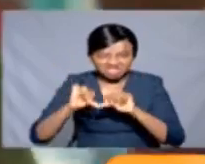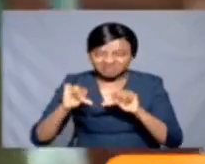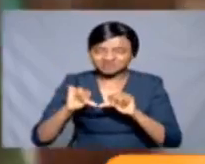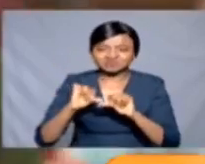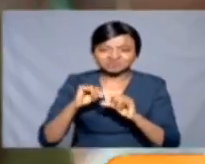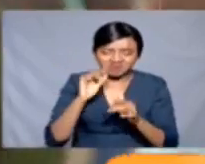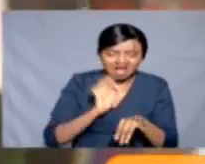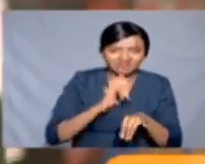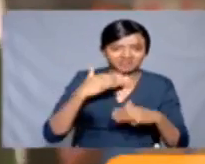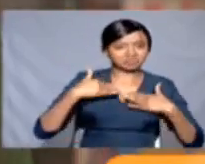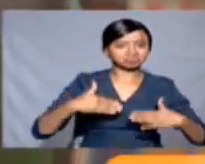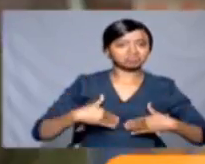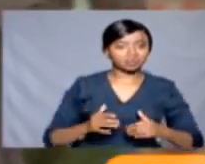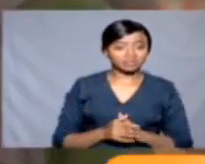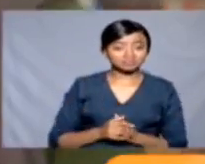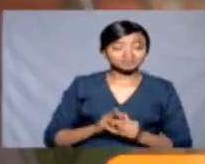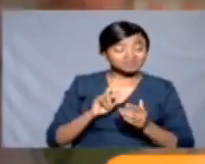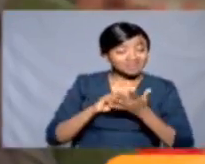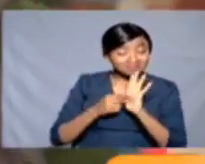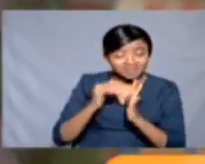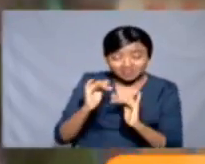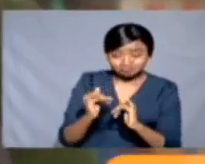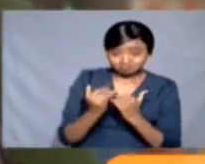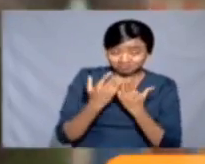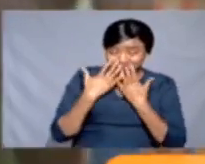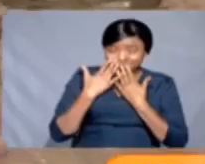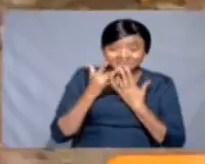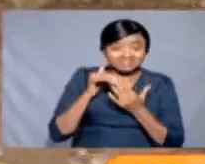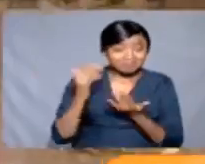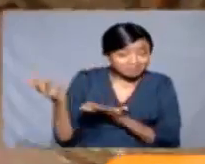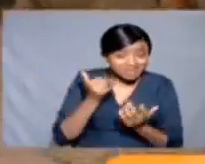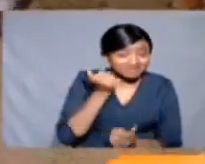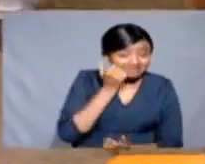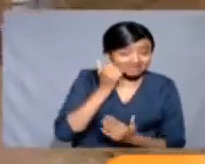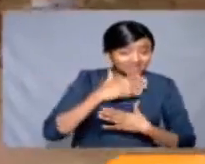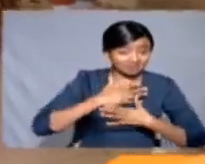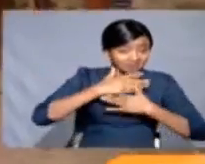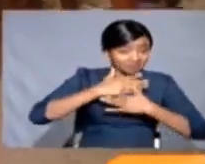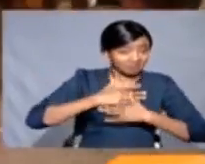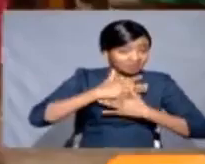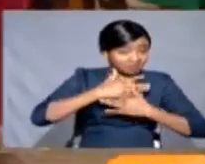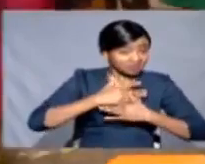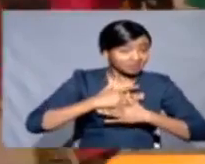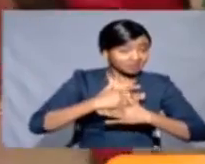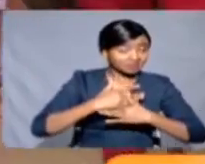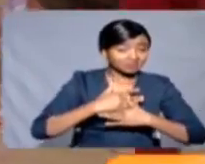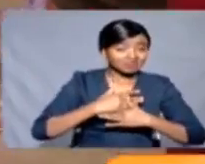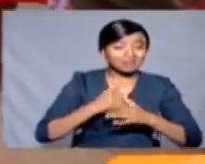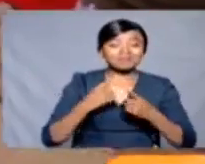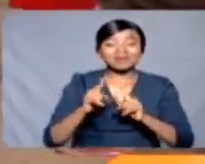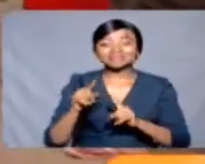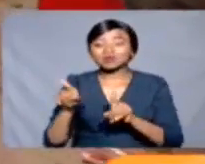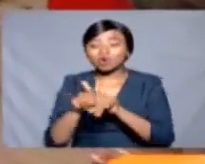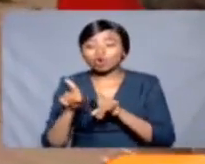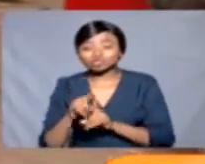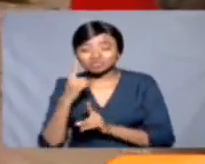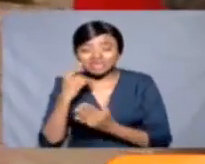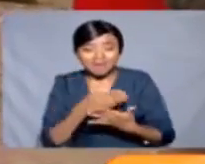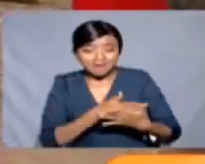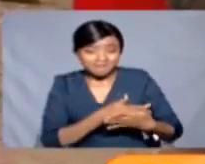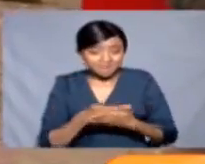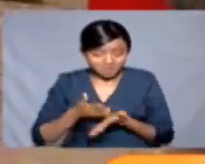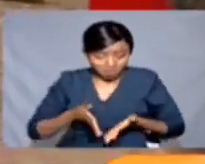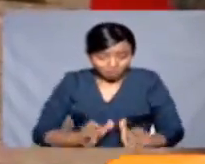imagine. Pollution doesn't just cause respiratory ailments. Medical studies have shown that babies born